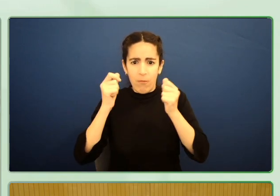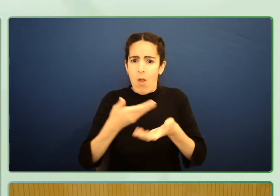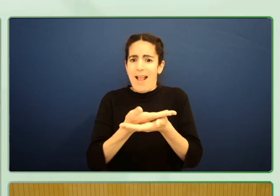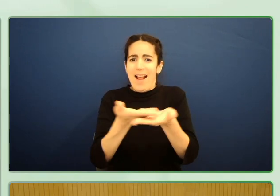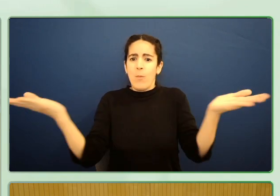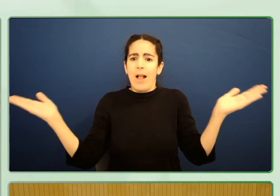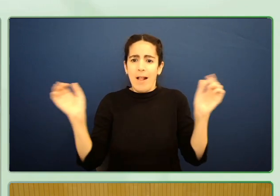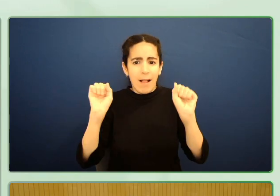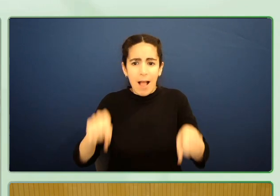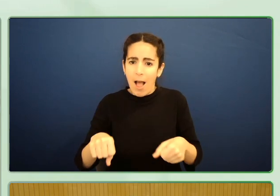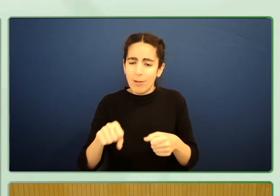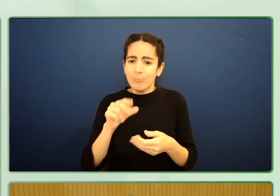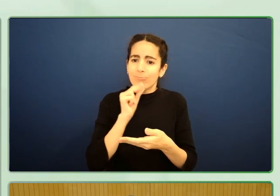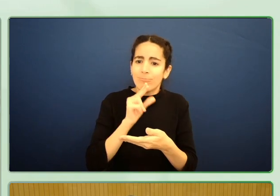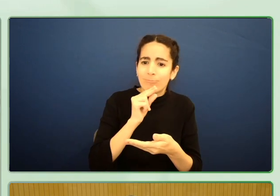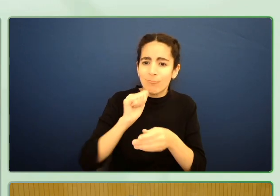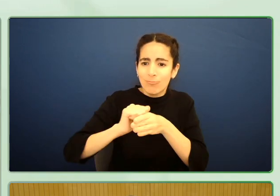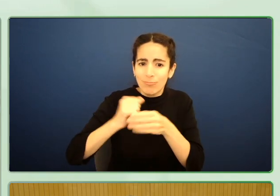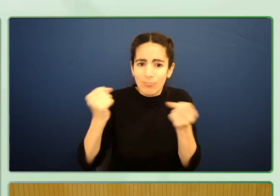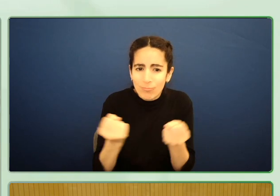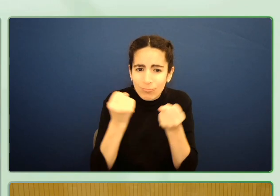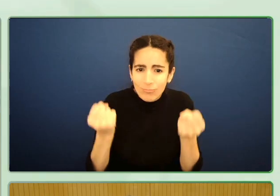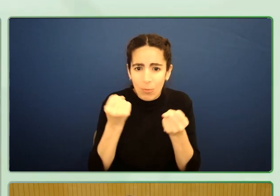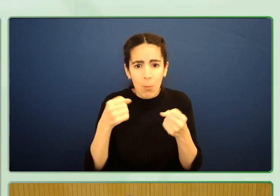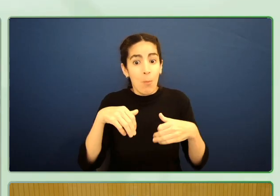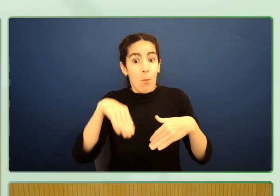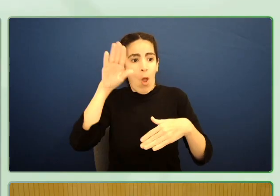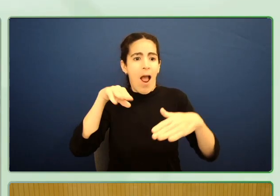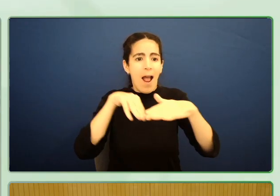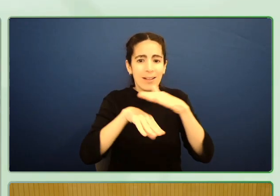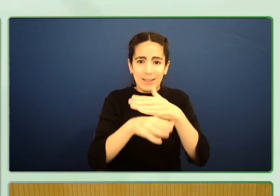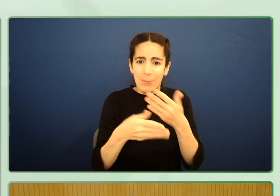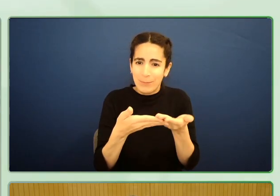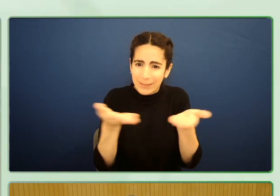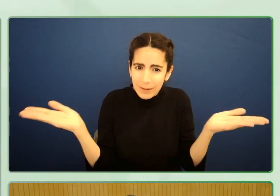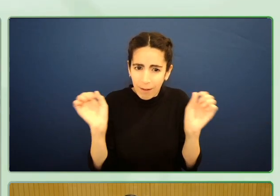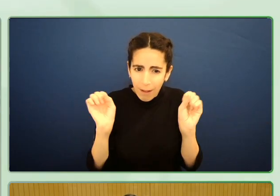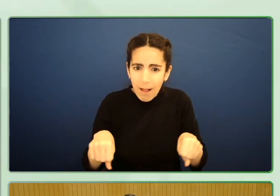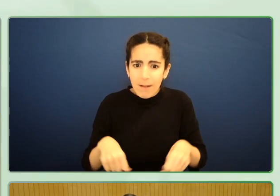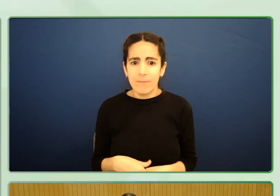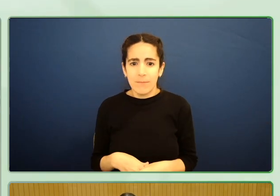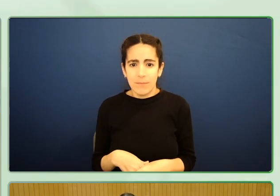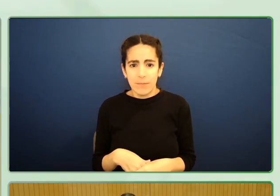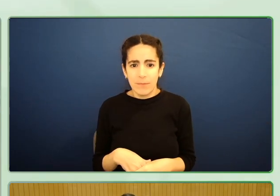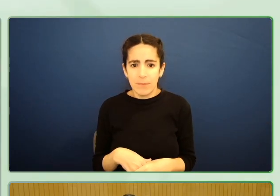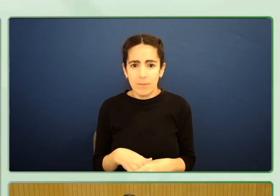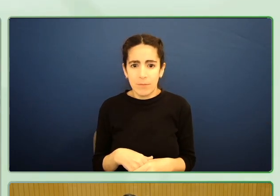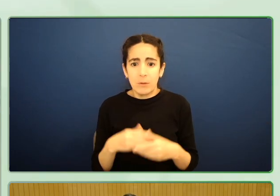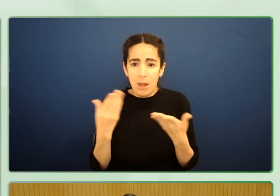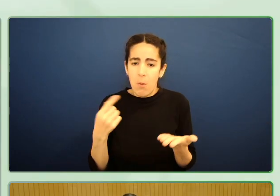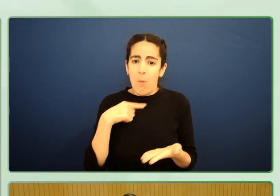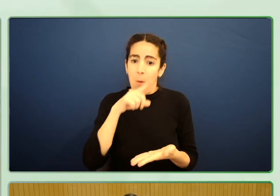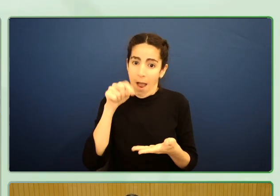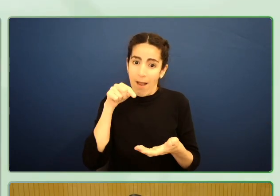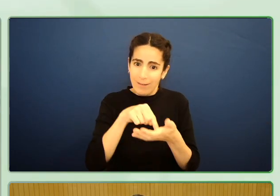know, equally accessible to every child. And that's why I can say it's a child-parent centered, because it was created from